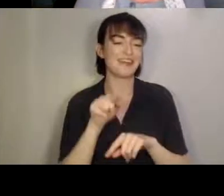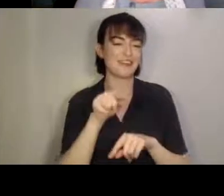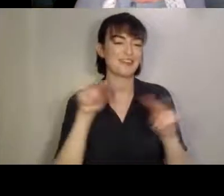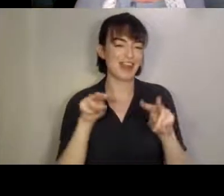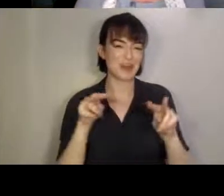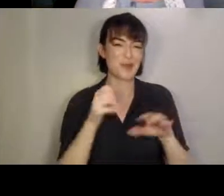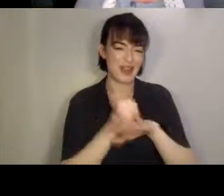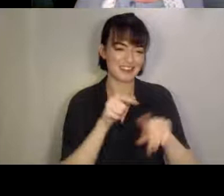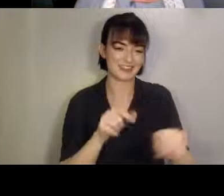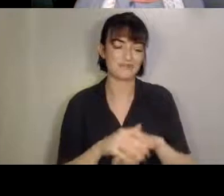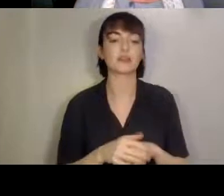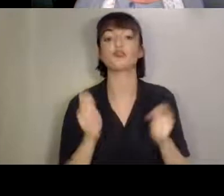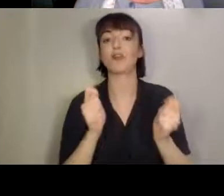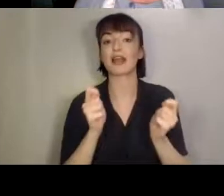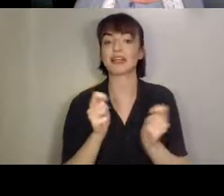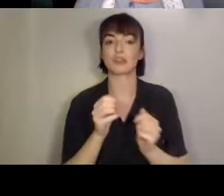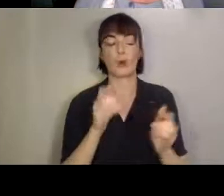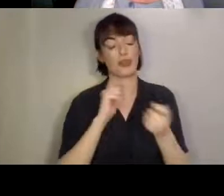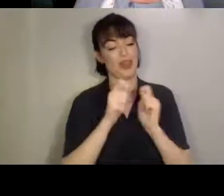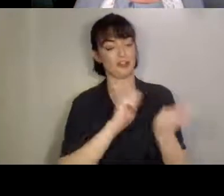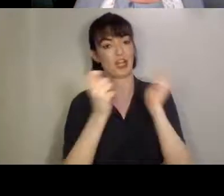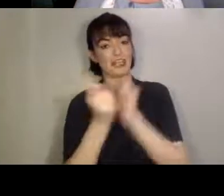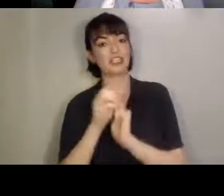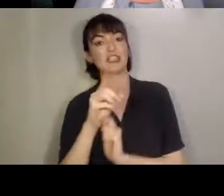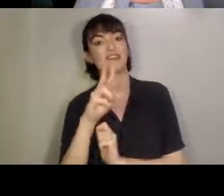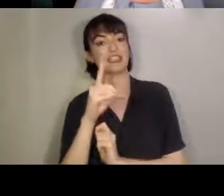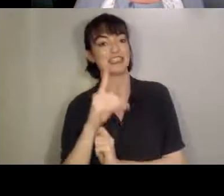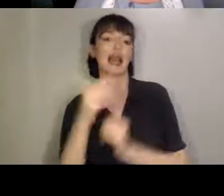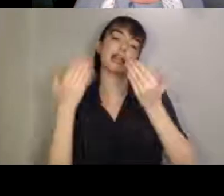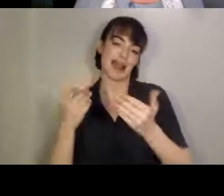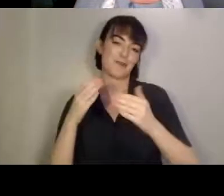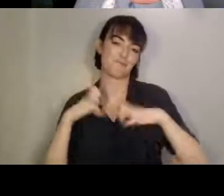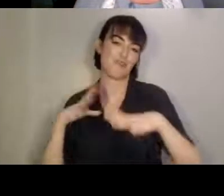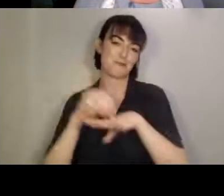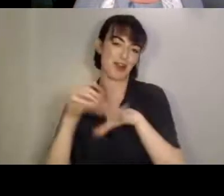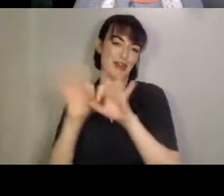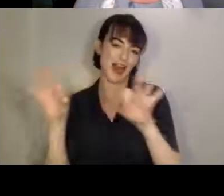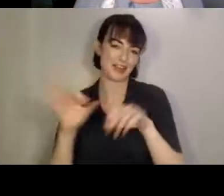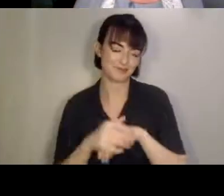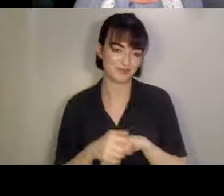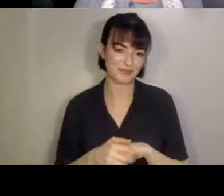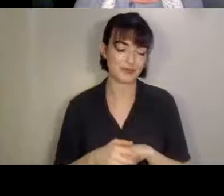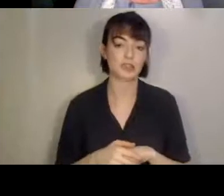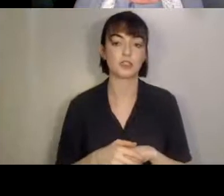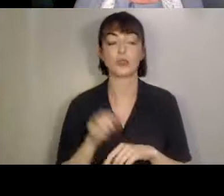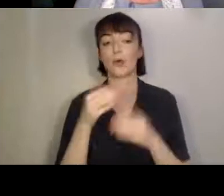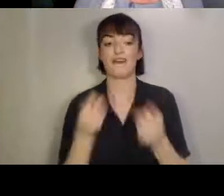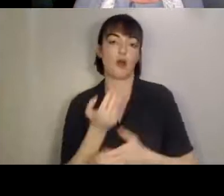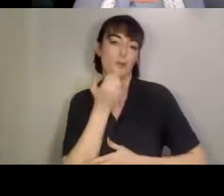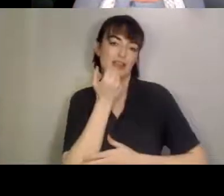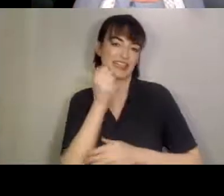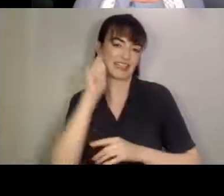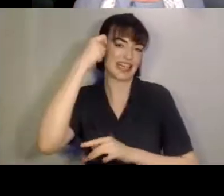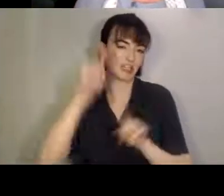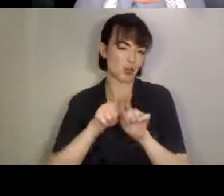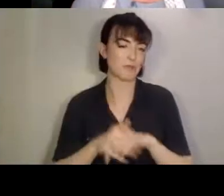went to DVD format, and it is now available online through the DCAL portal with updated test forms.